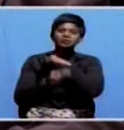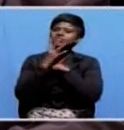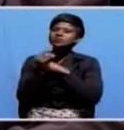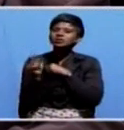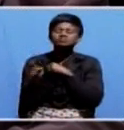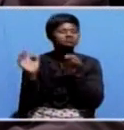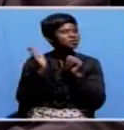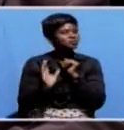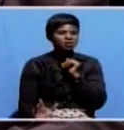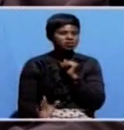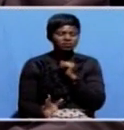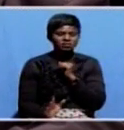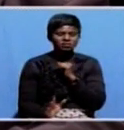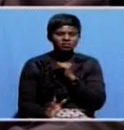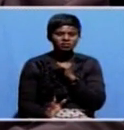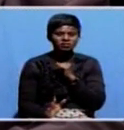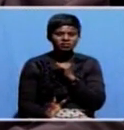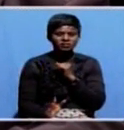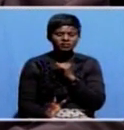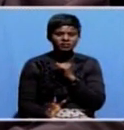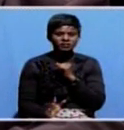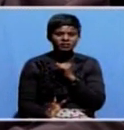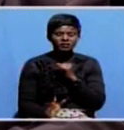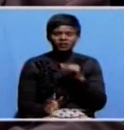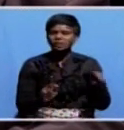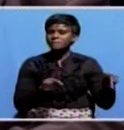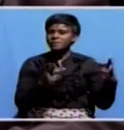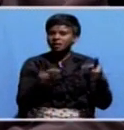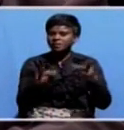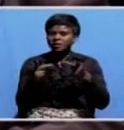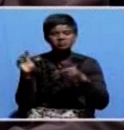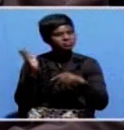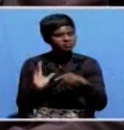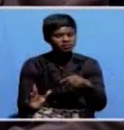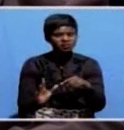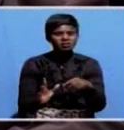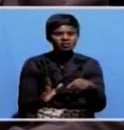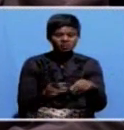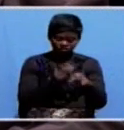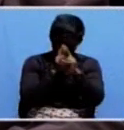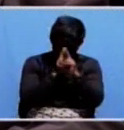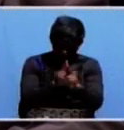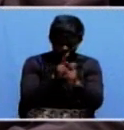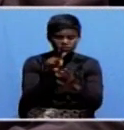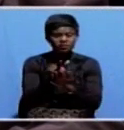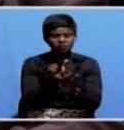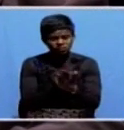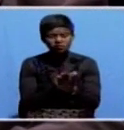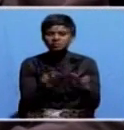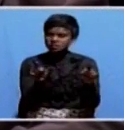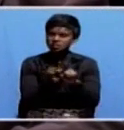He was a unique fellow in that regard. He respected the law and